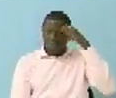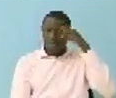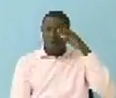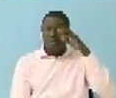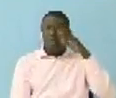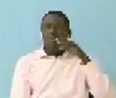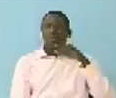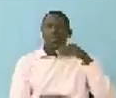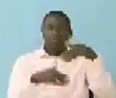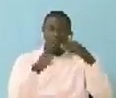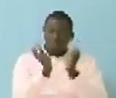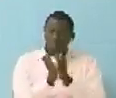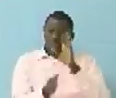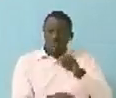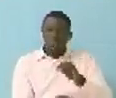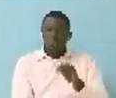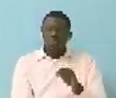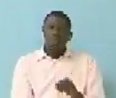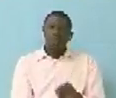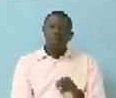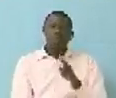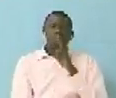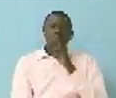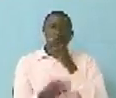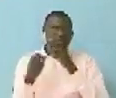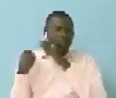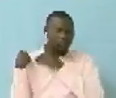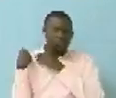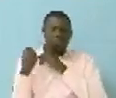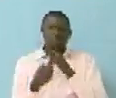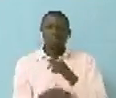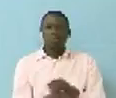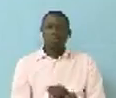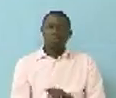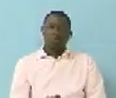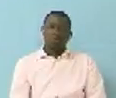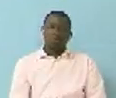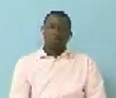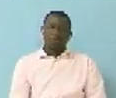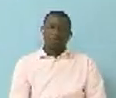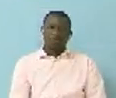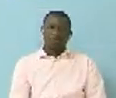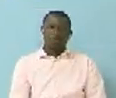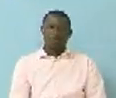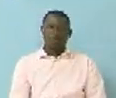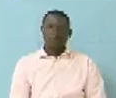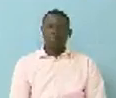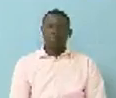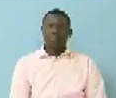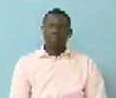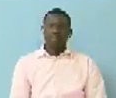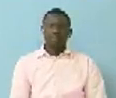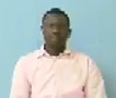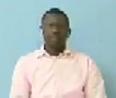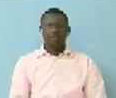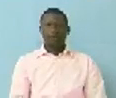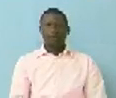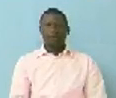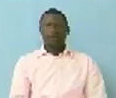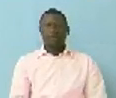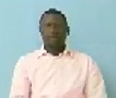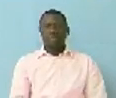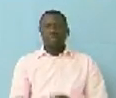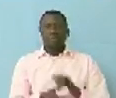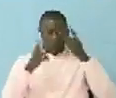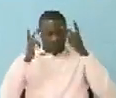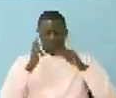mo me yalan ko atel tarta maralini ko bis o ko be me yalan ko ketani panel ni na. So I know that this is not a court proceeding.